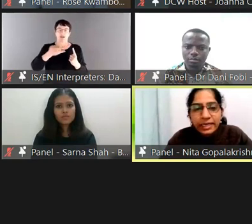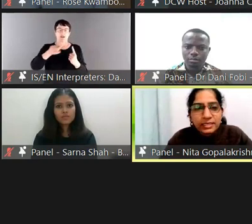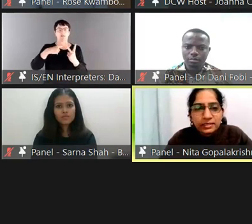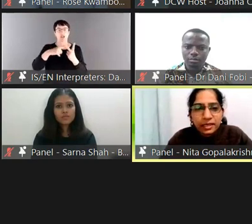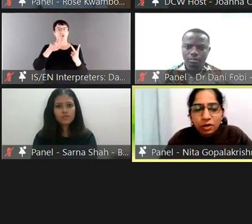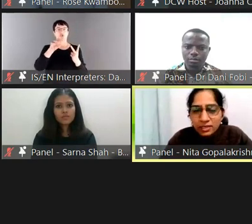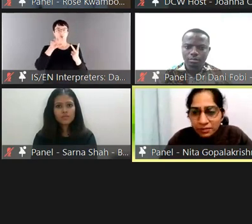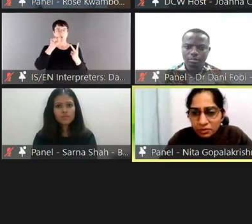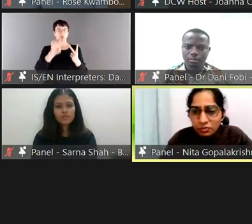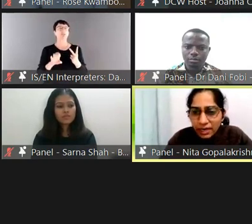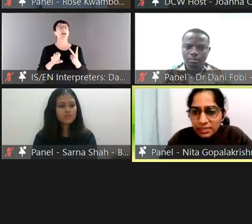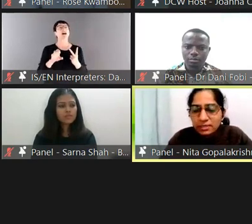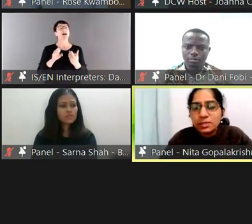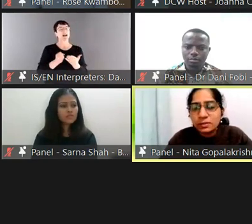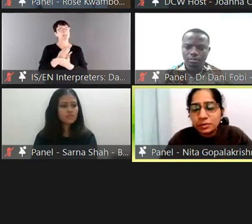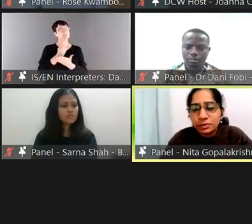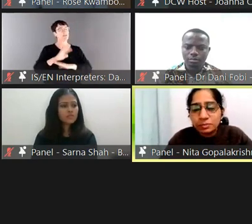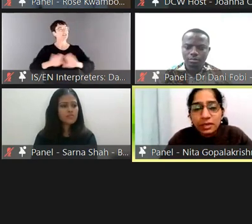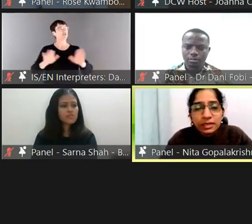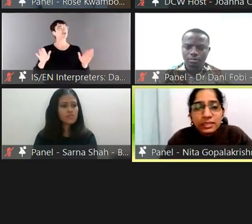identified late and not having the right